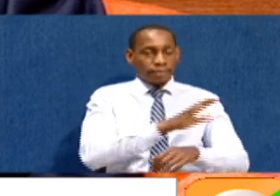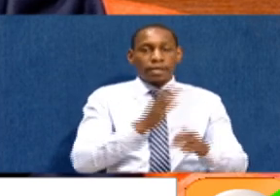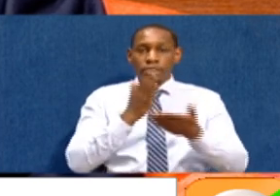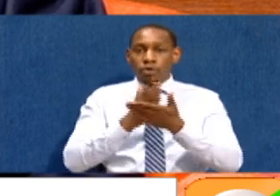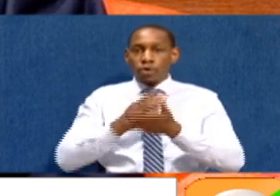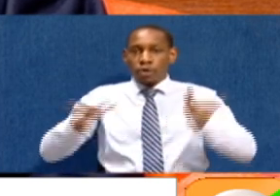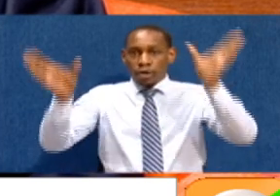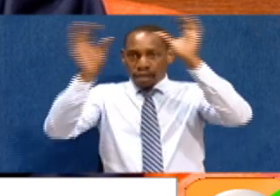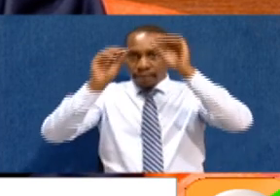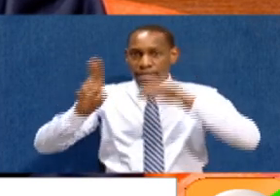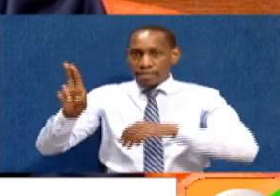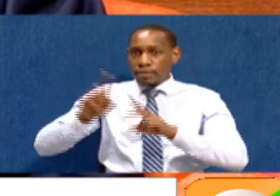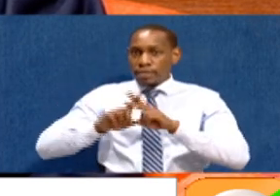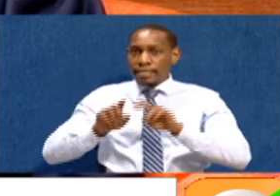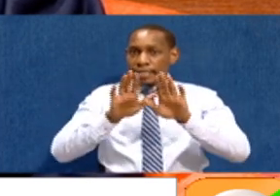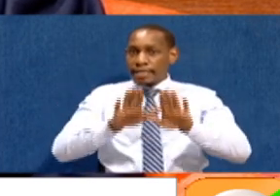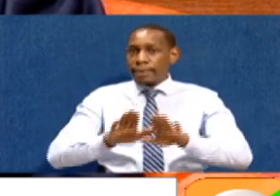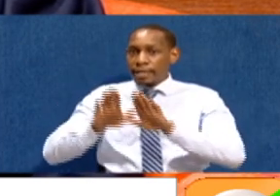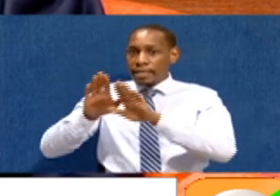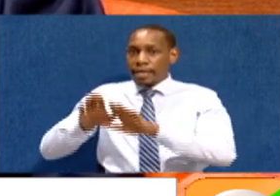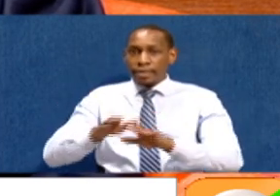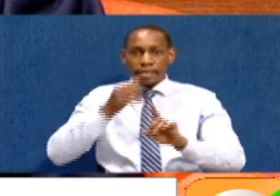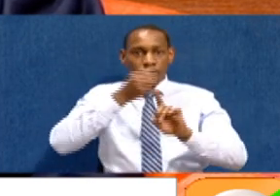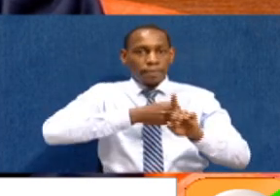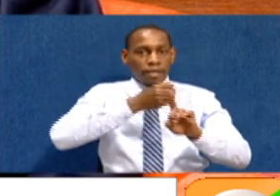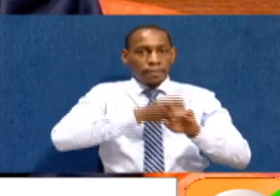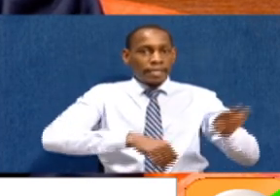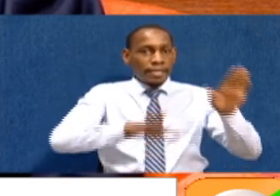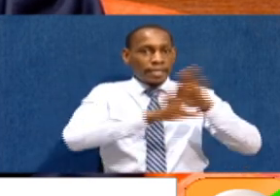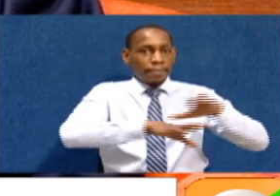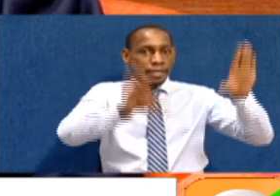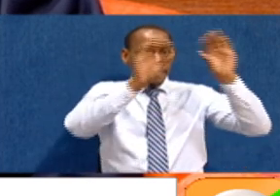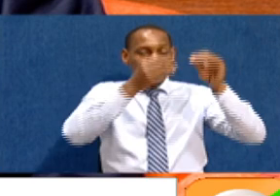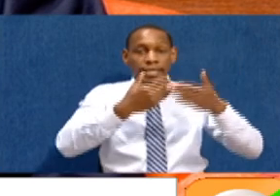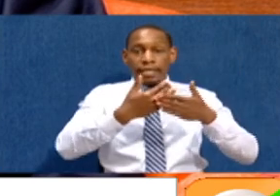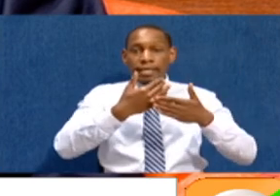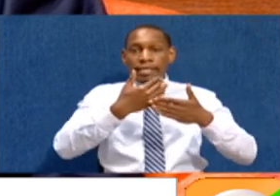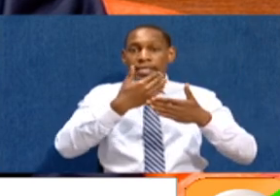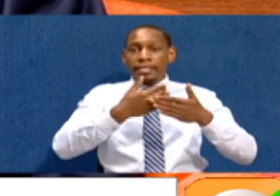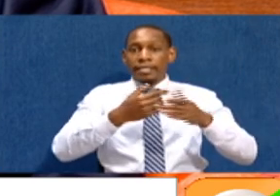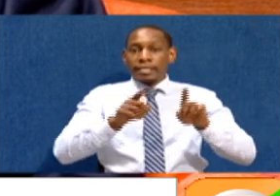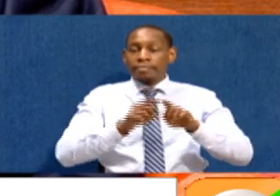Kenyatta started campaigning for the deputy president even before